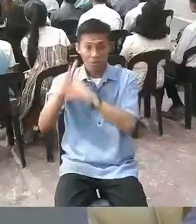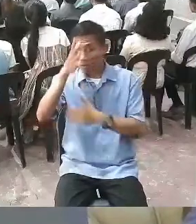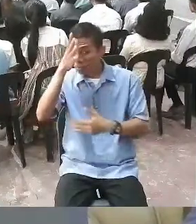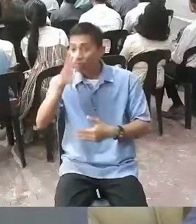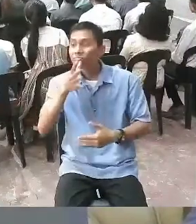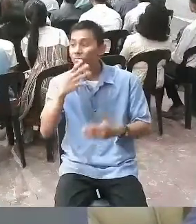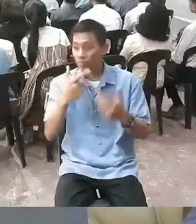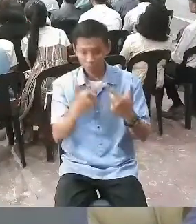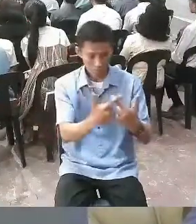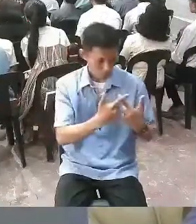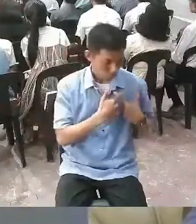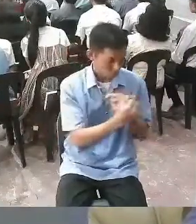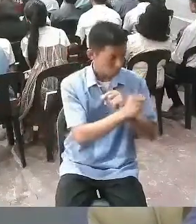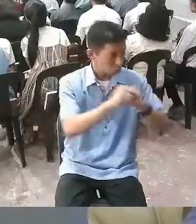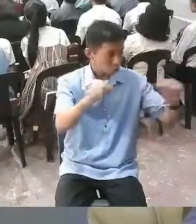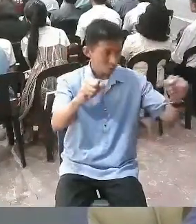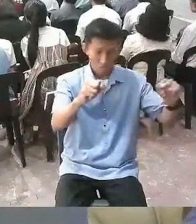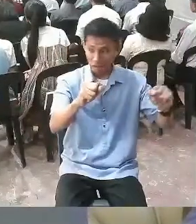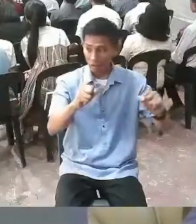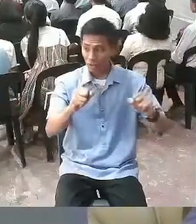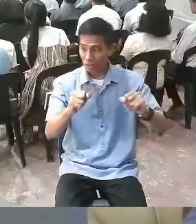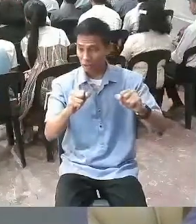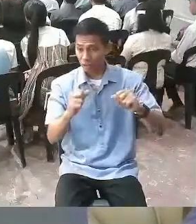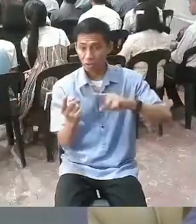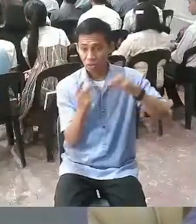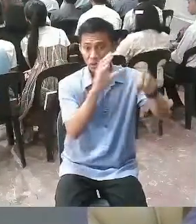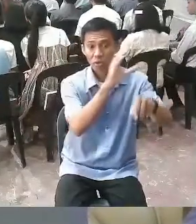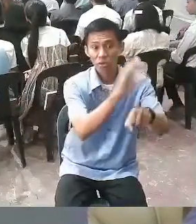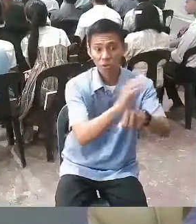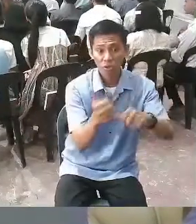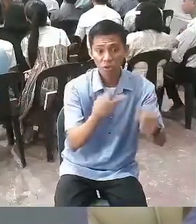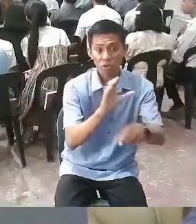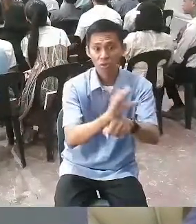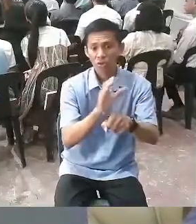got into a Bible-believing,